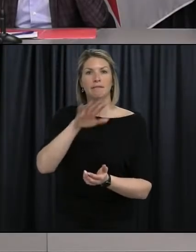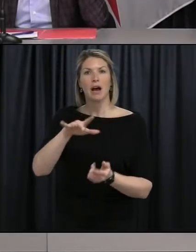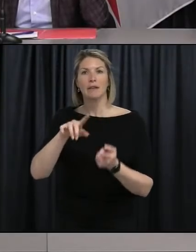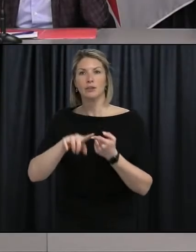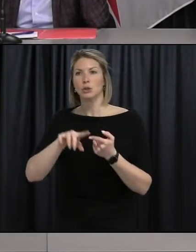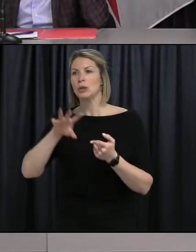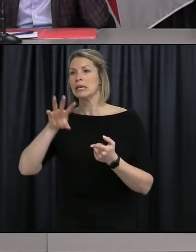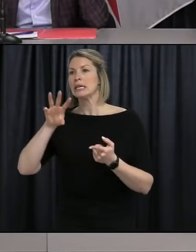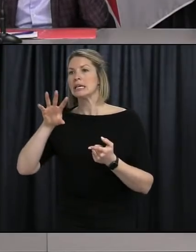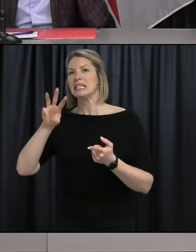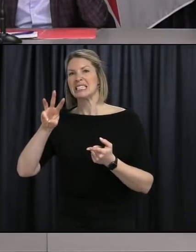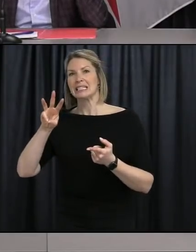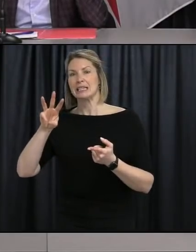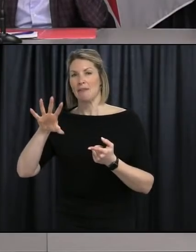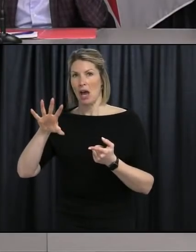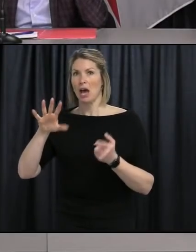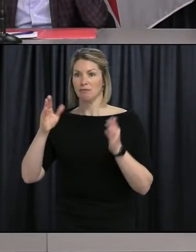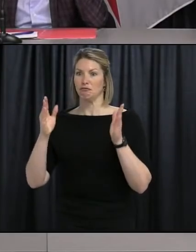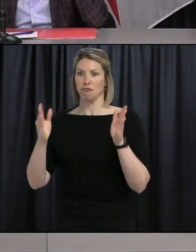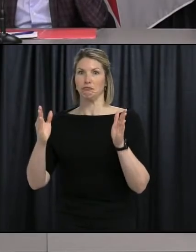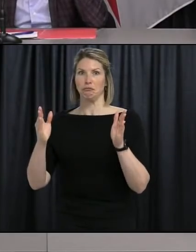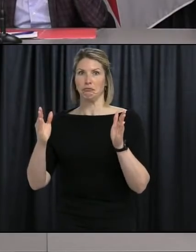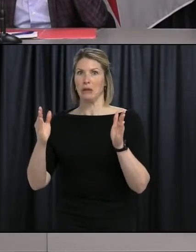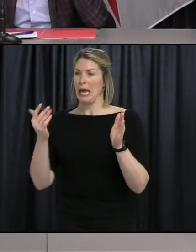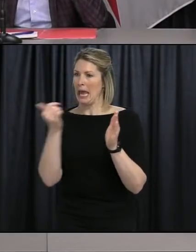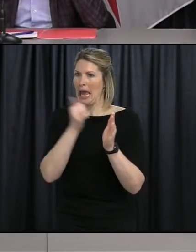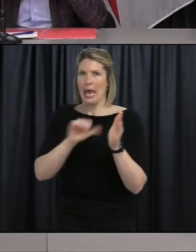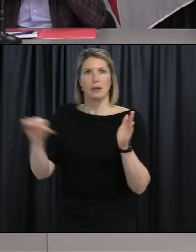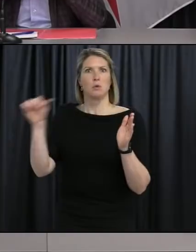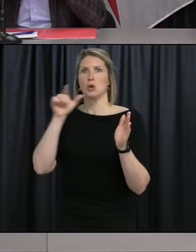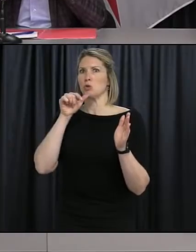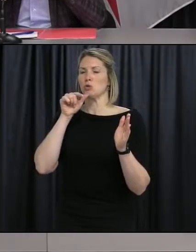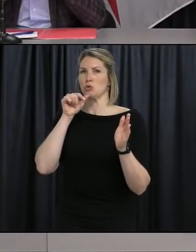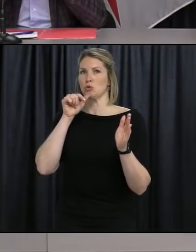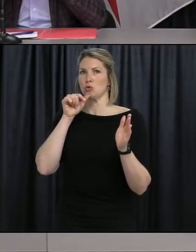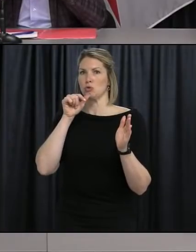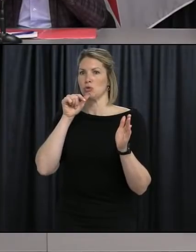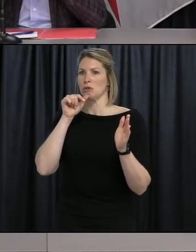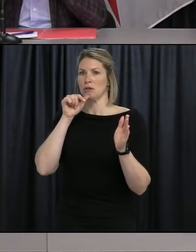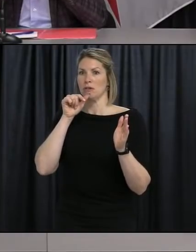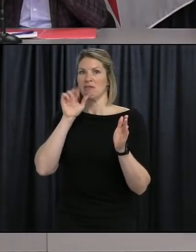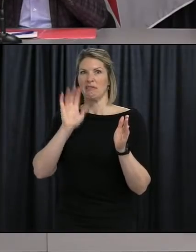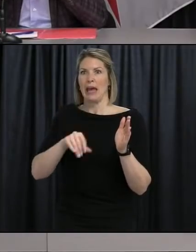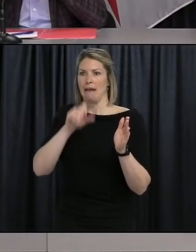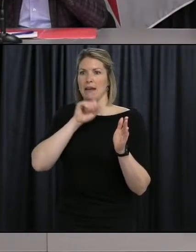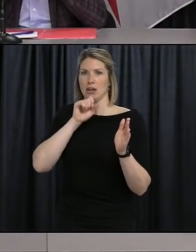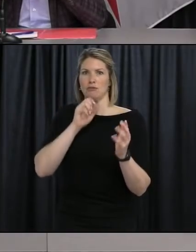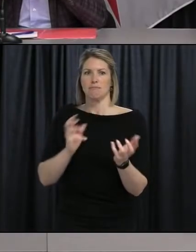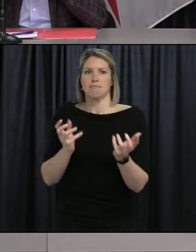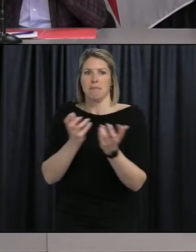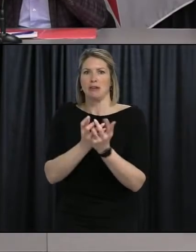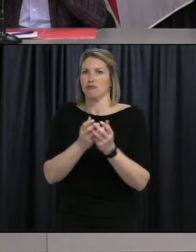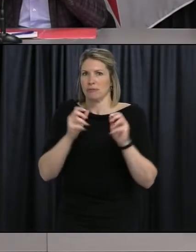vaccine? Sorry, but anyone who's in the age category can get an appointment for the AstraZeneca vaccine.